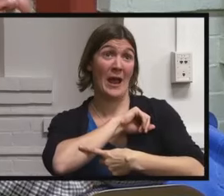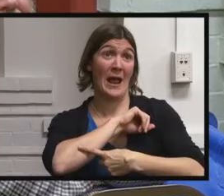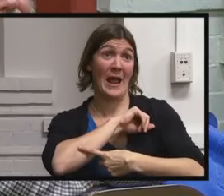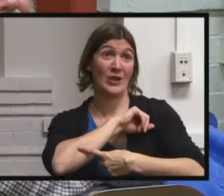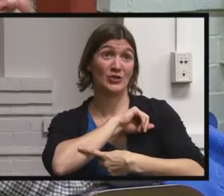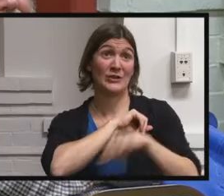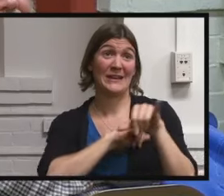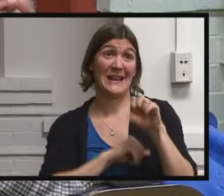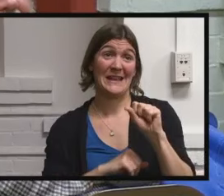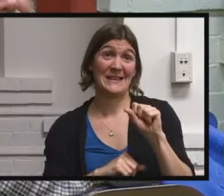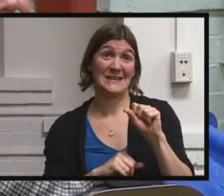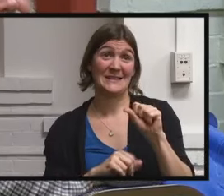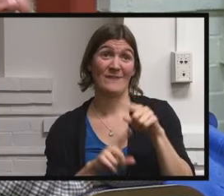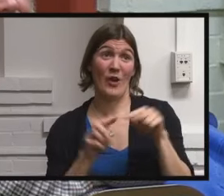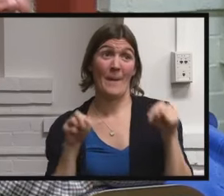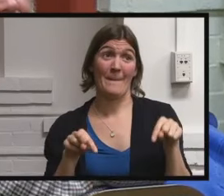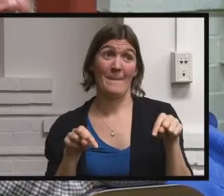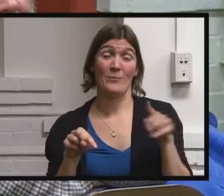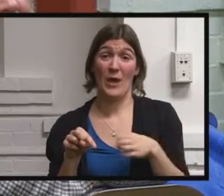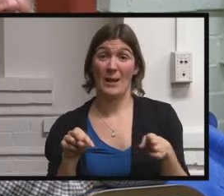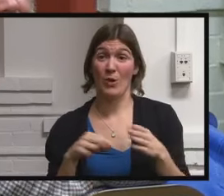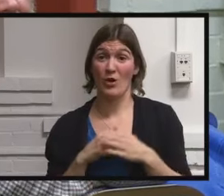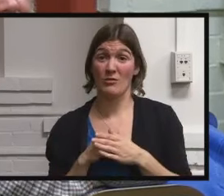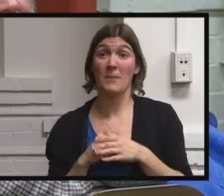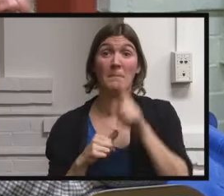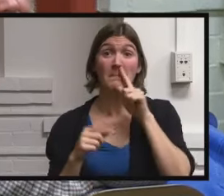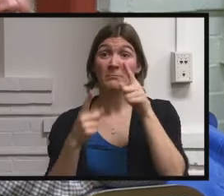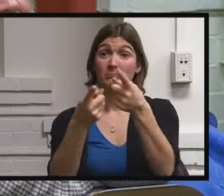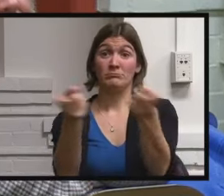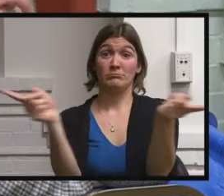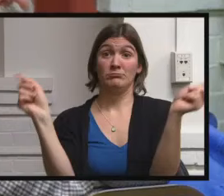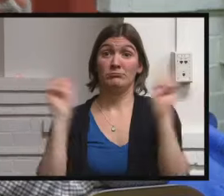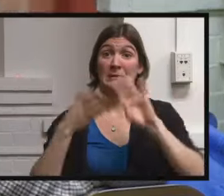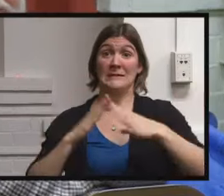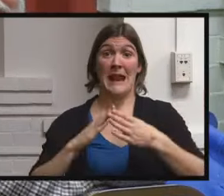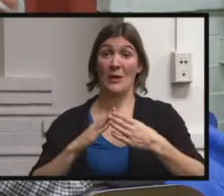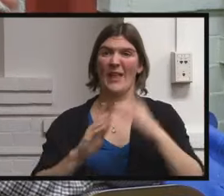that landfill now came from Brattleboro, not from the outer towns.